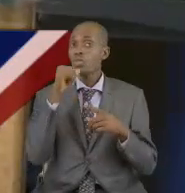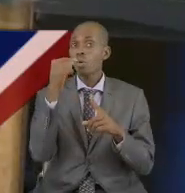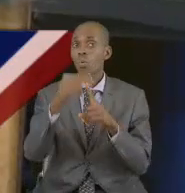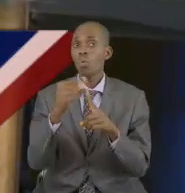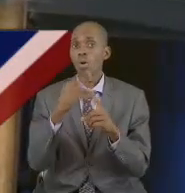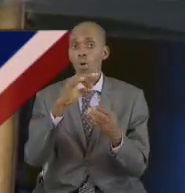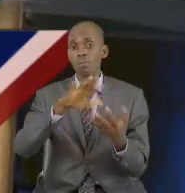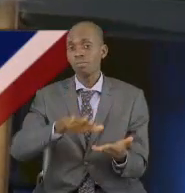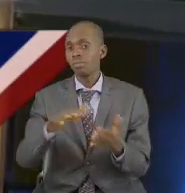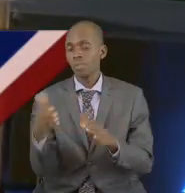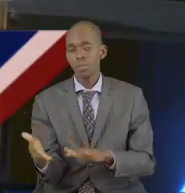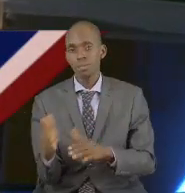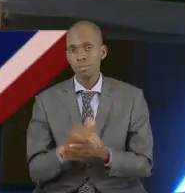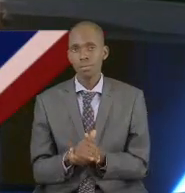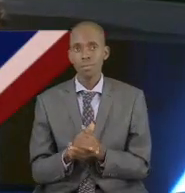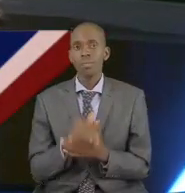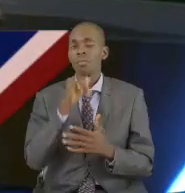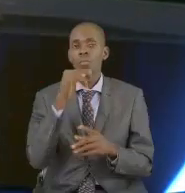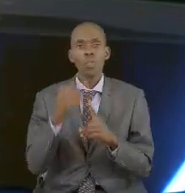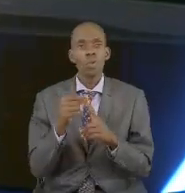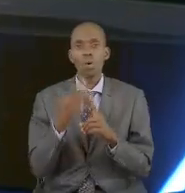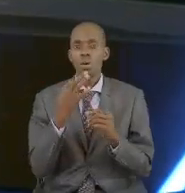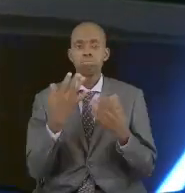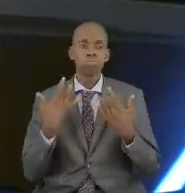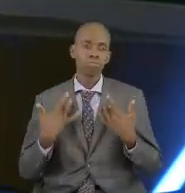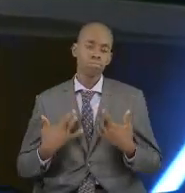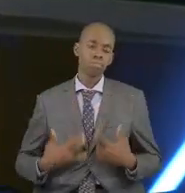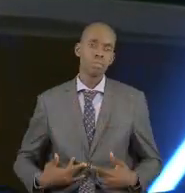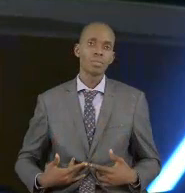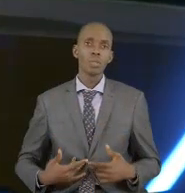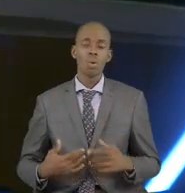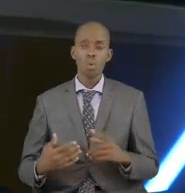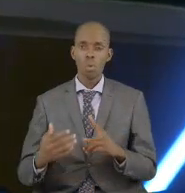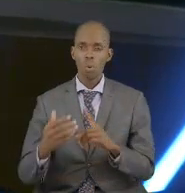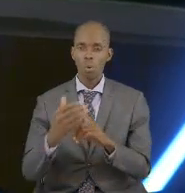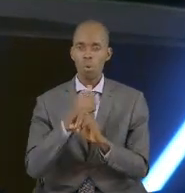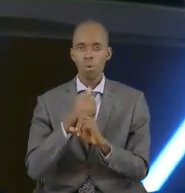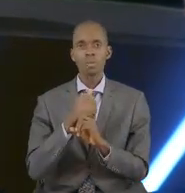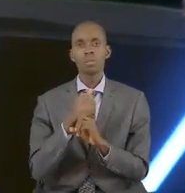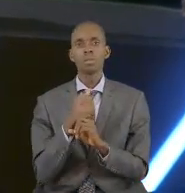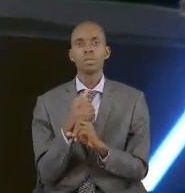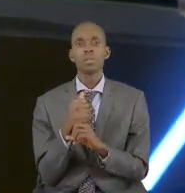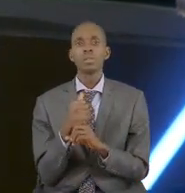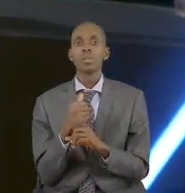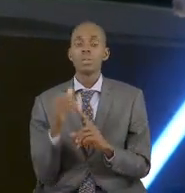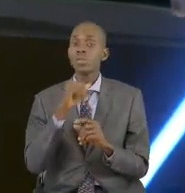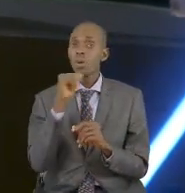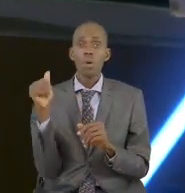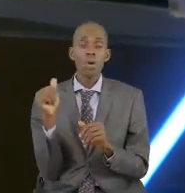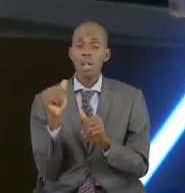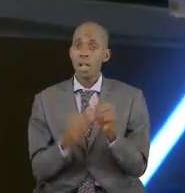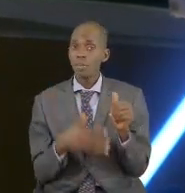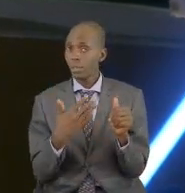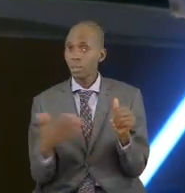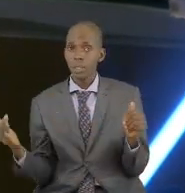The word of discouragement. Holding forth. Not anything that will kill